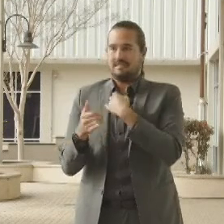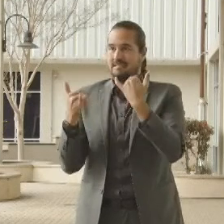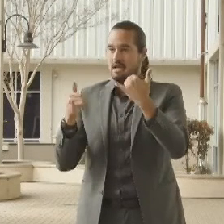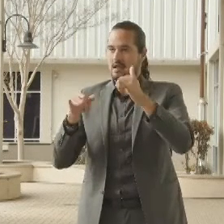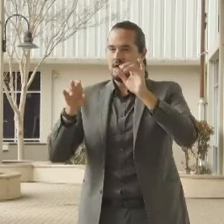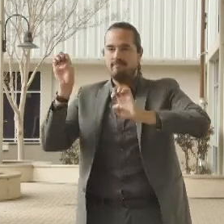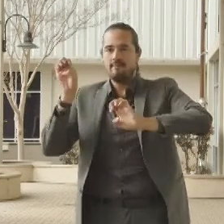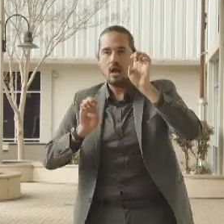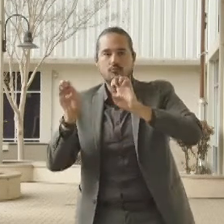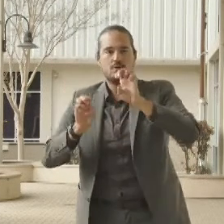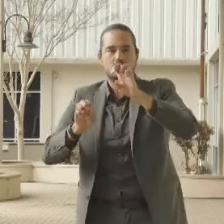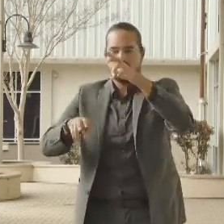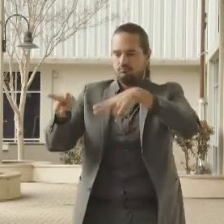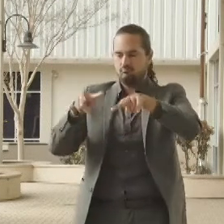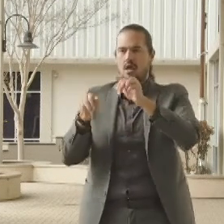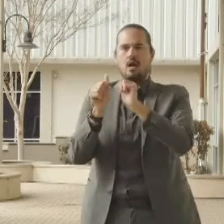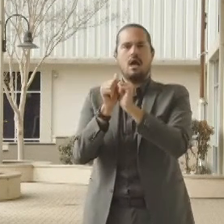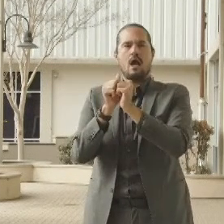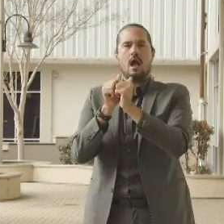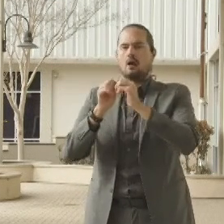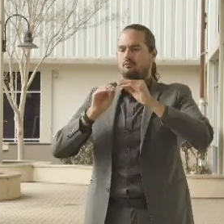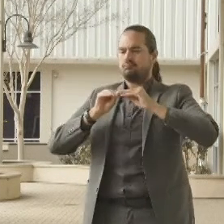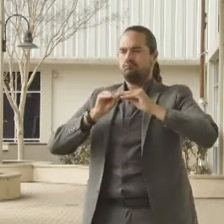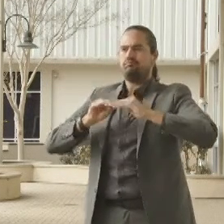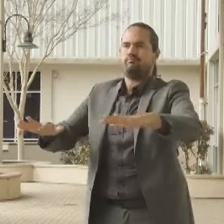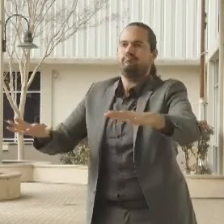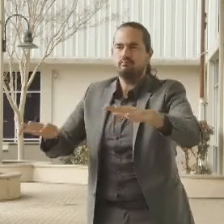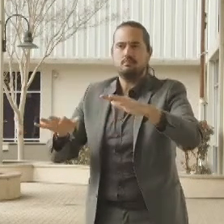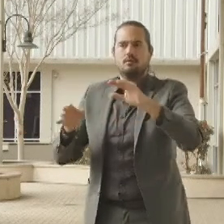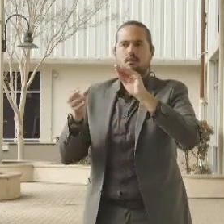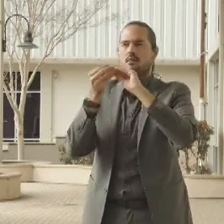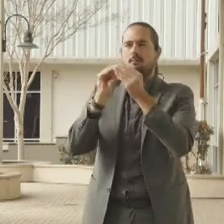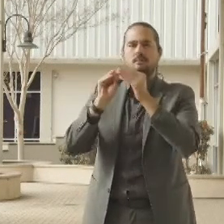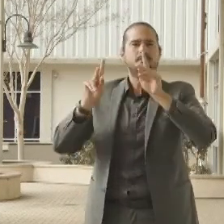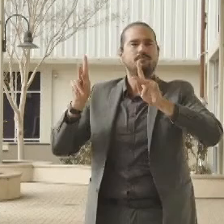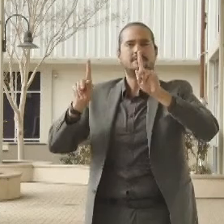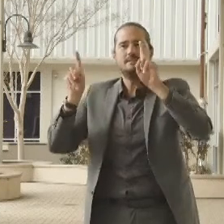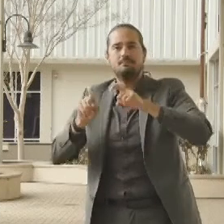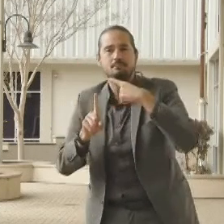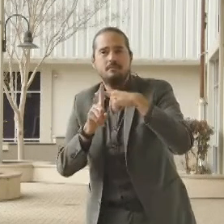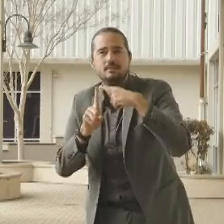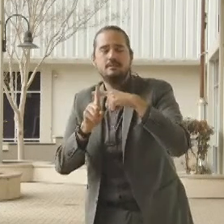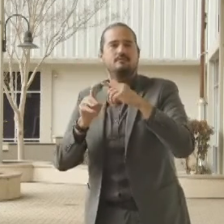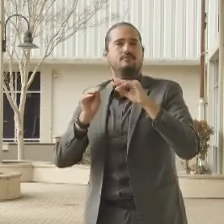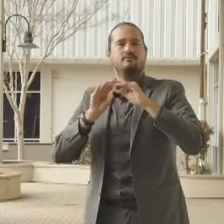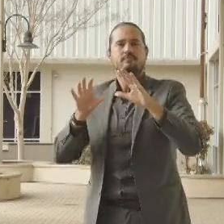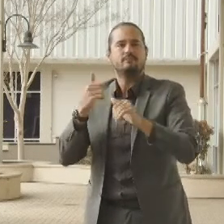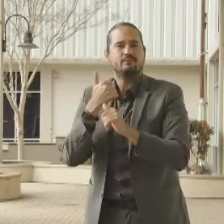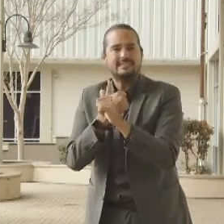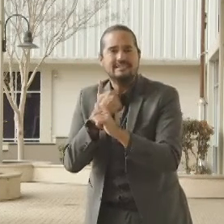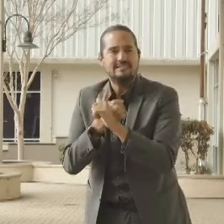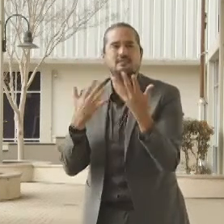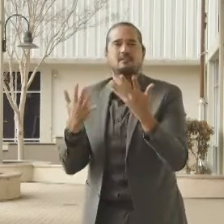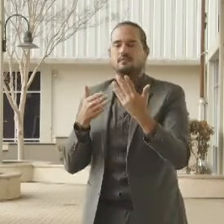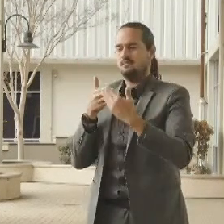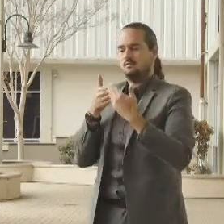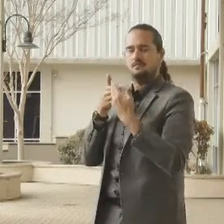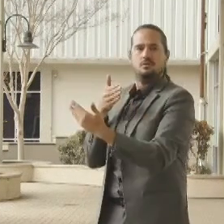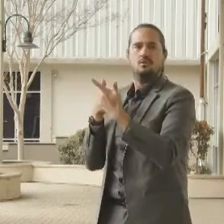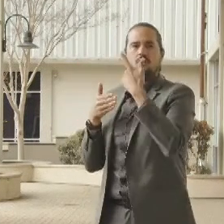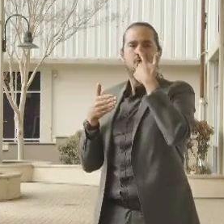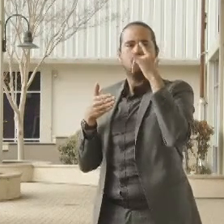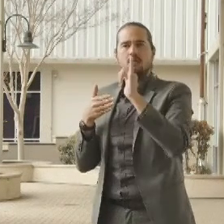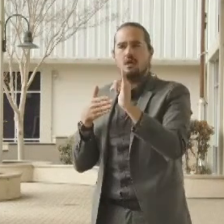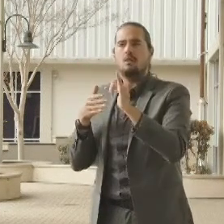is COVID spreading, how much of a risk is it creating, and what layers of protection do we need to either